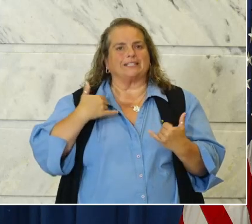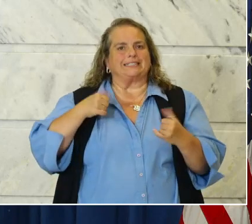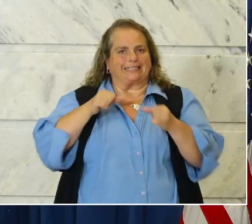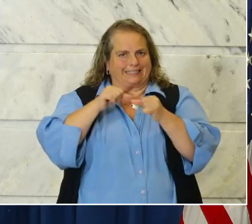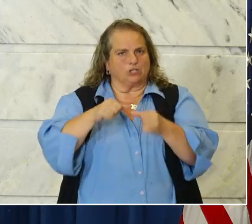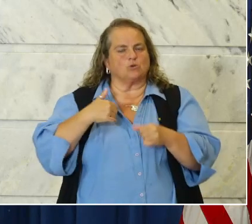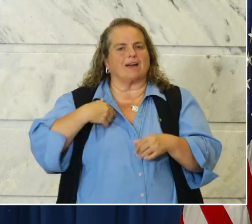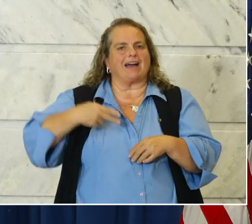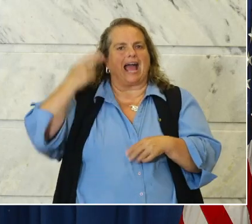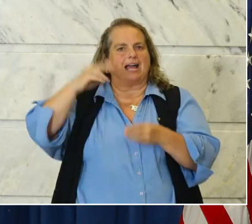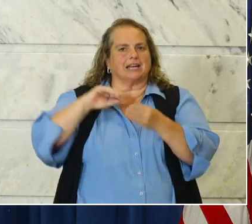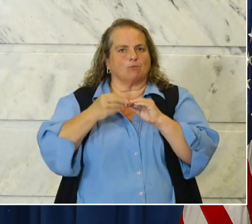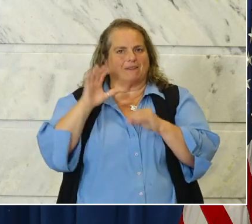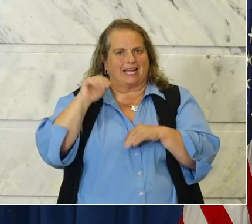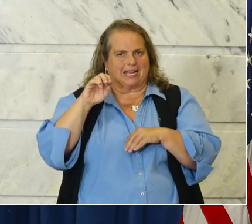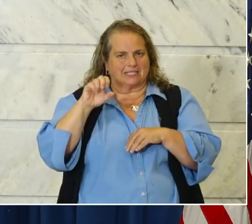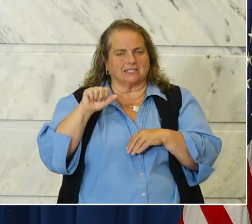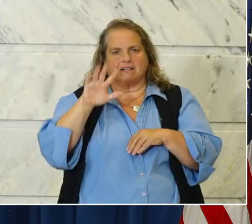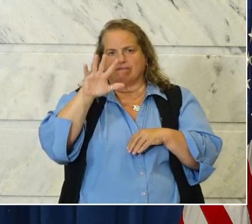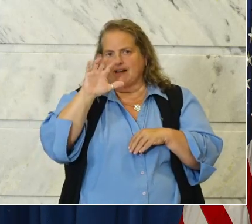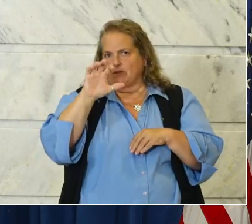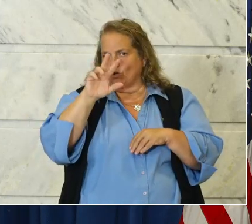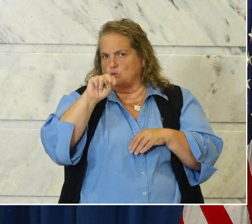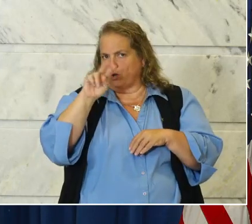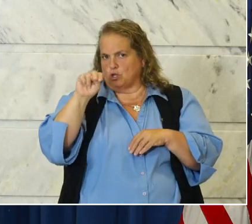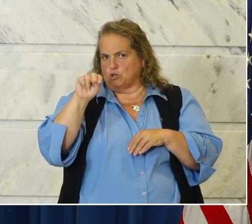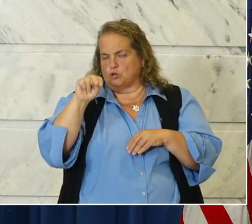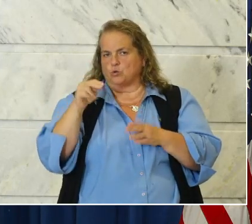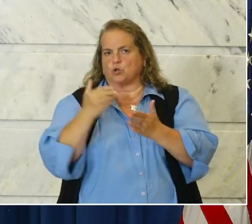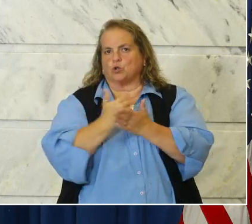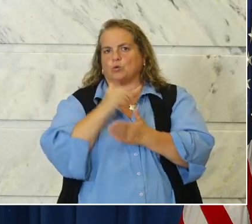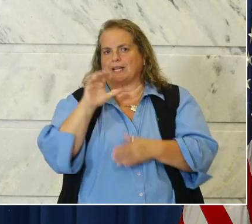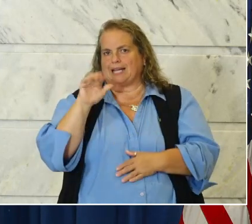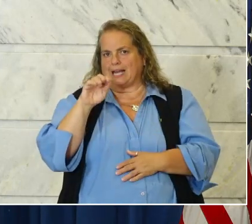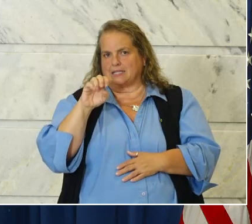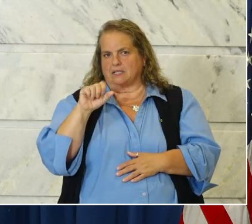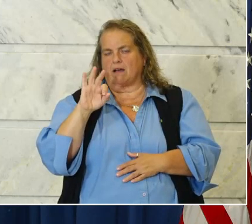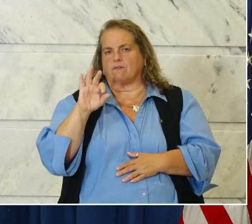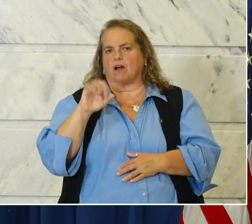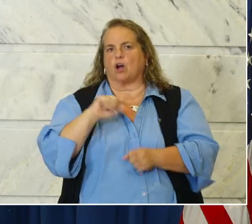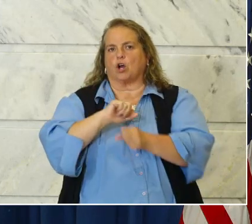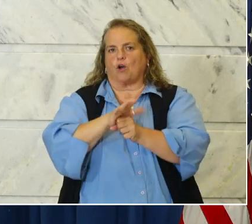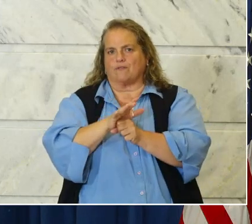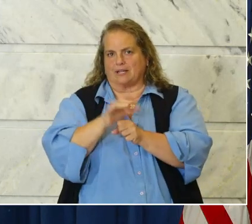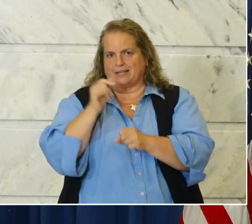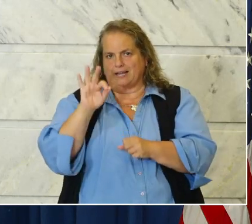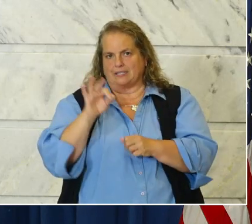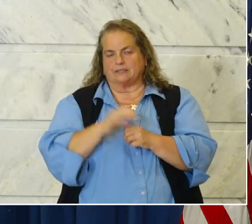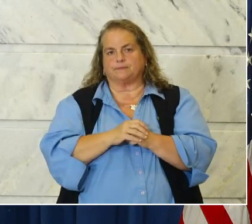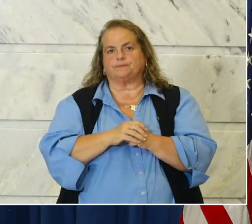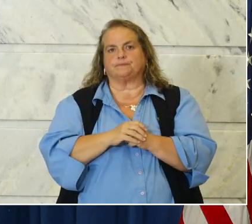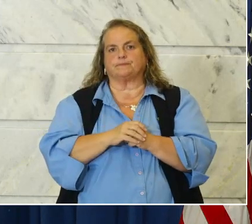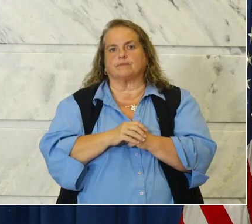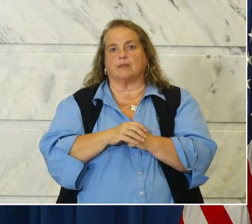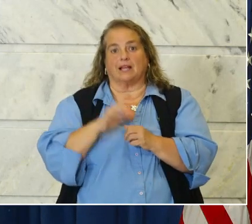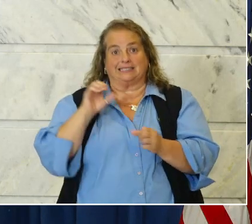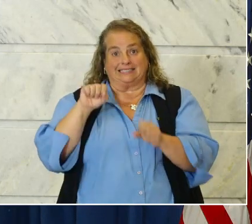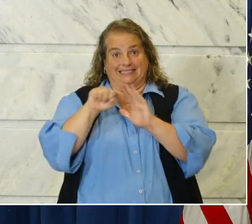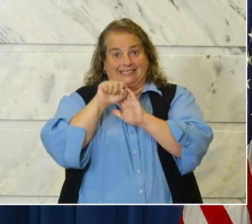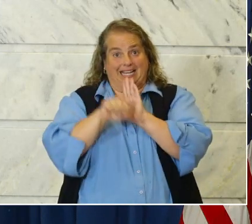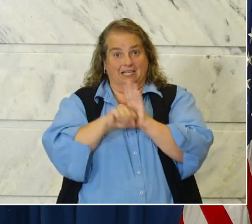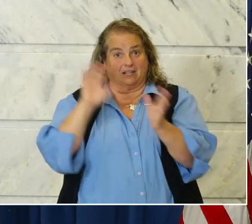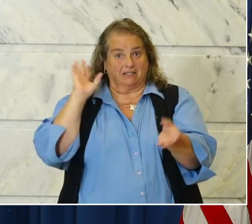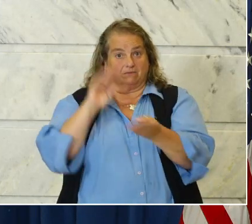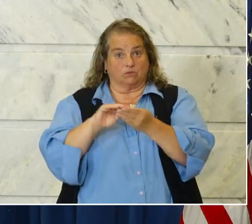cases. Today we're reporting 522 new cases of COVID-19. That brings our statewide total now to